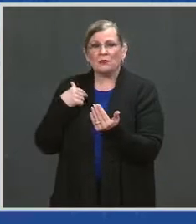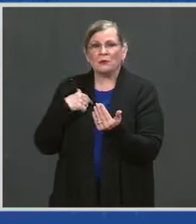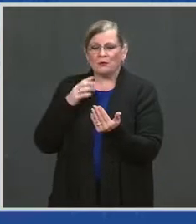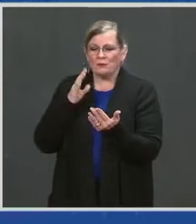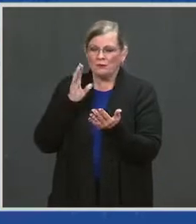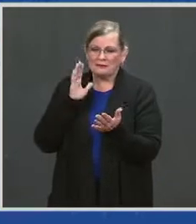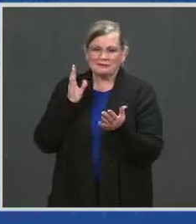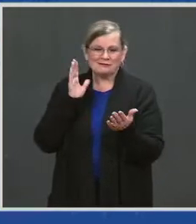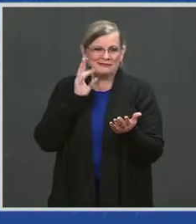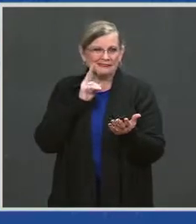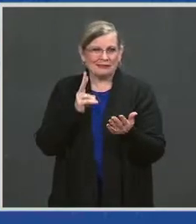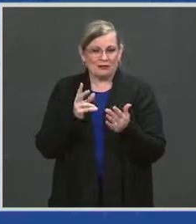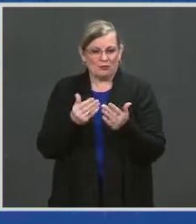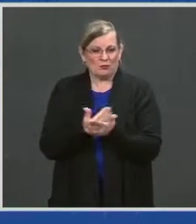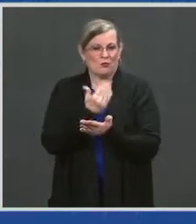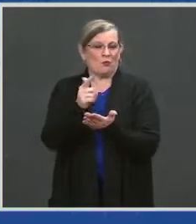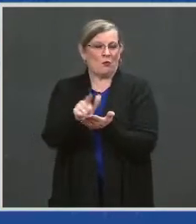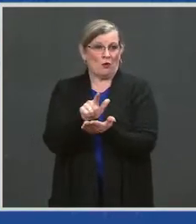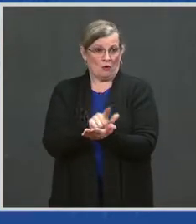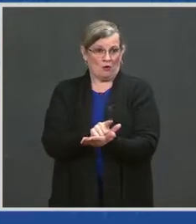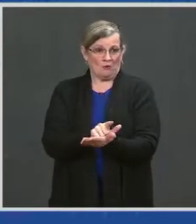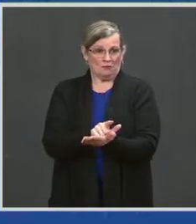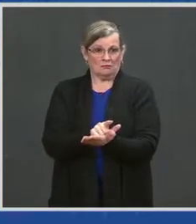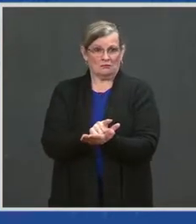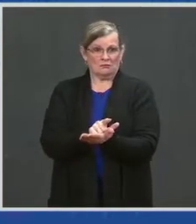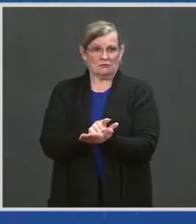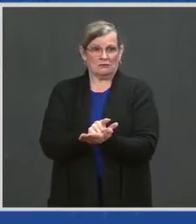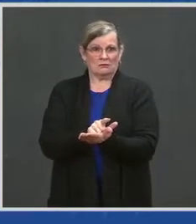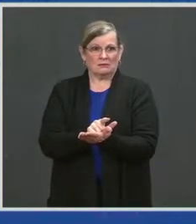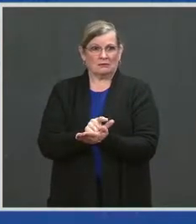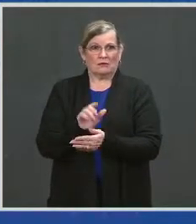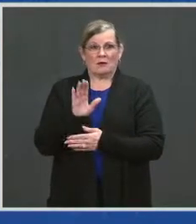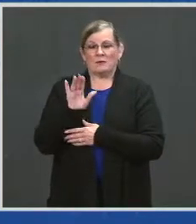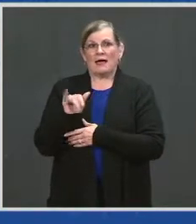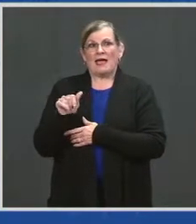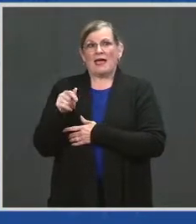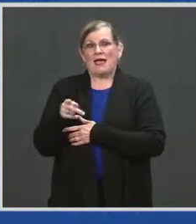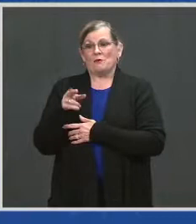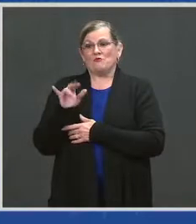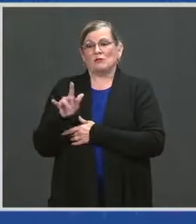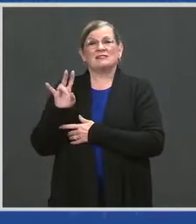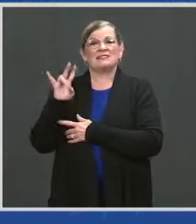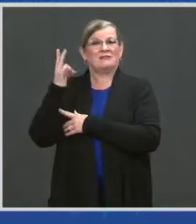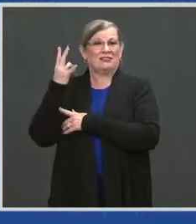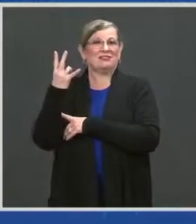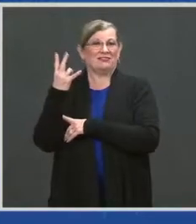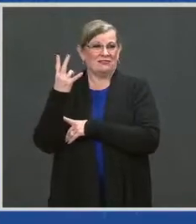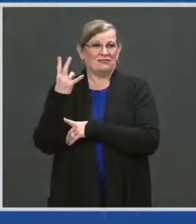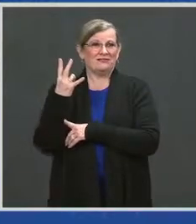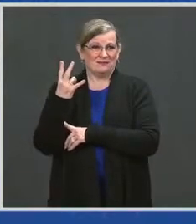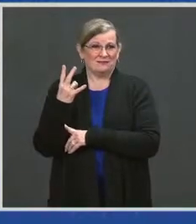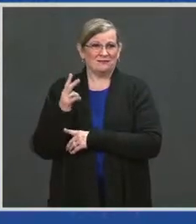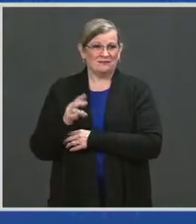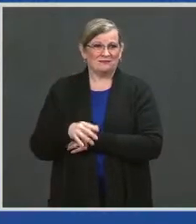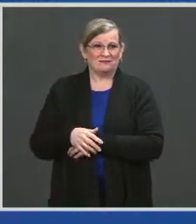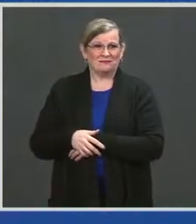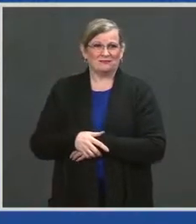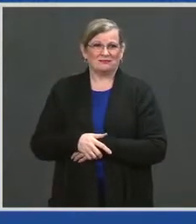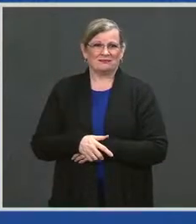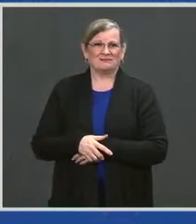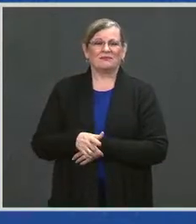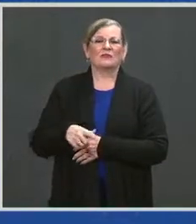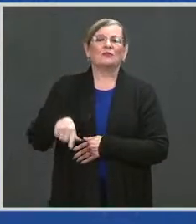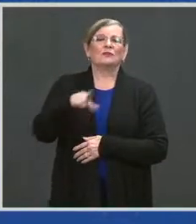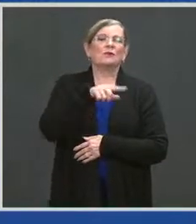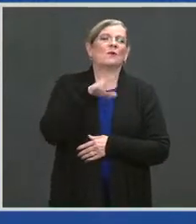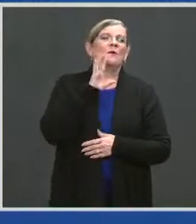7th, next week, over 130 million households will have gotten their $1,400 per person